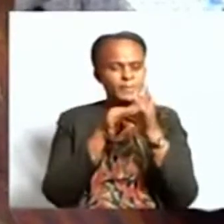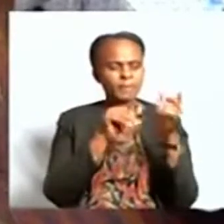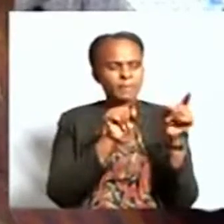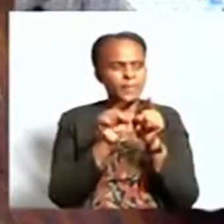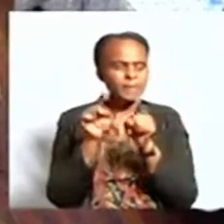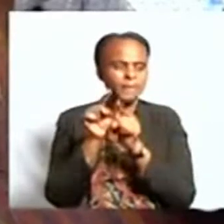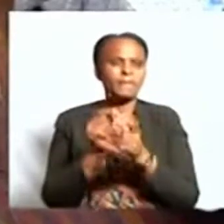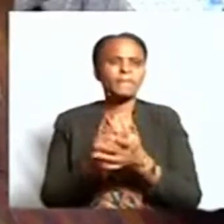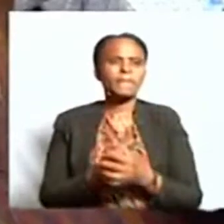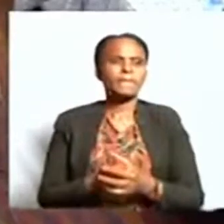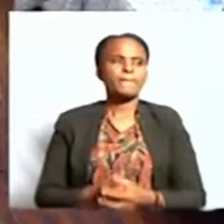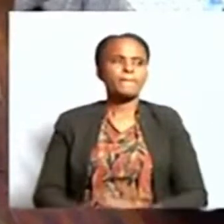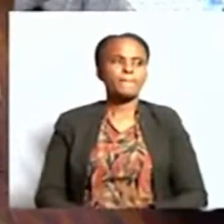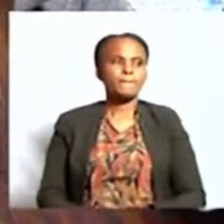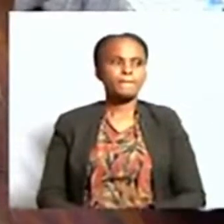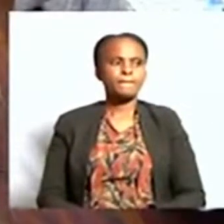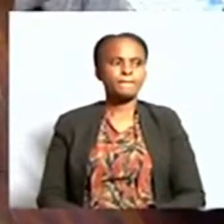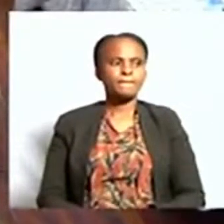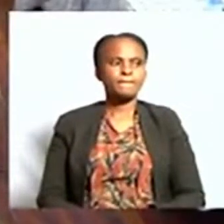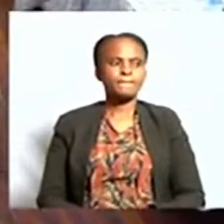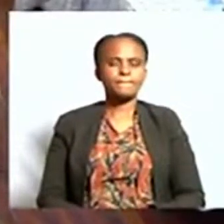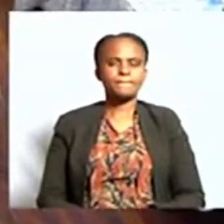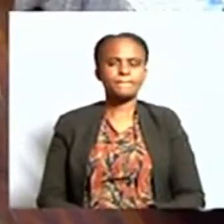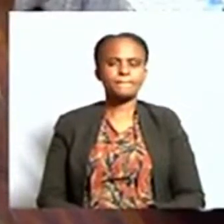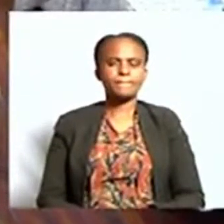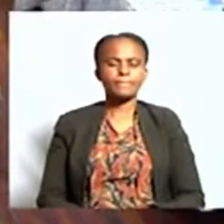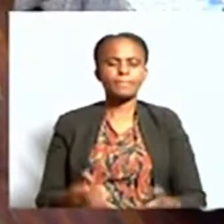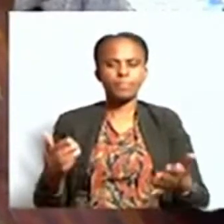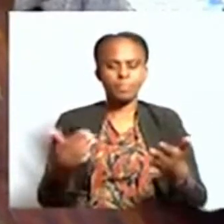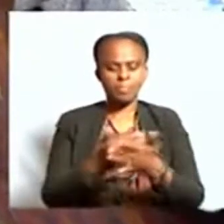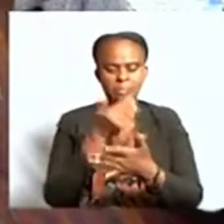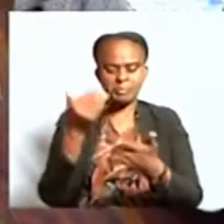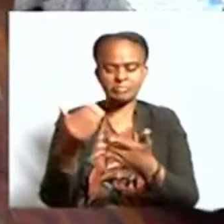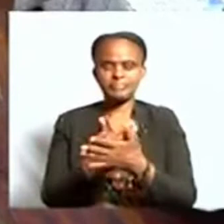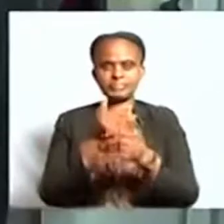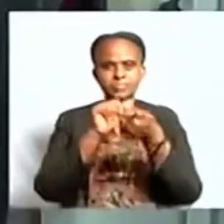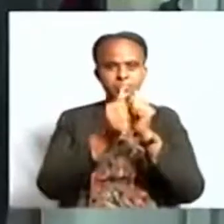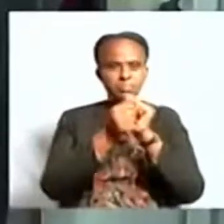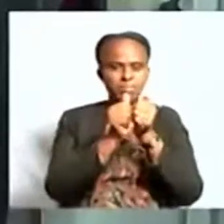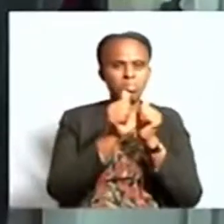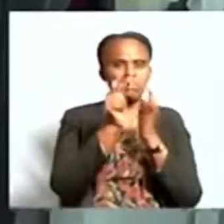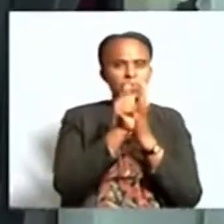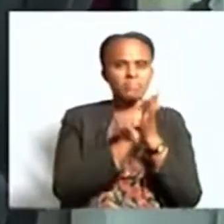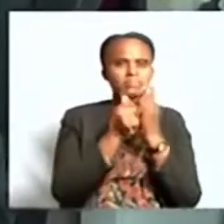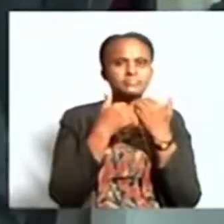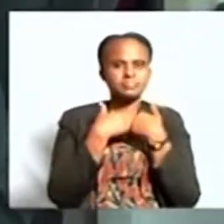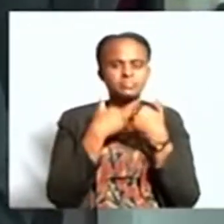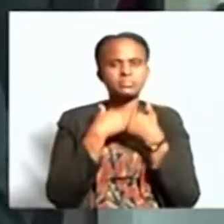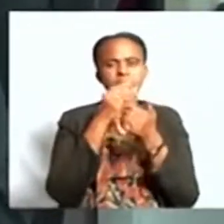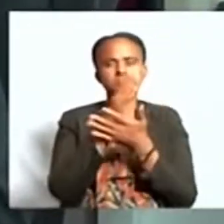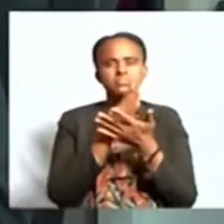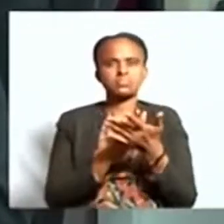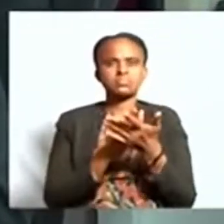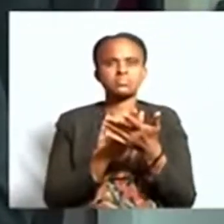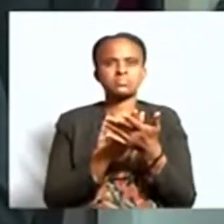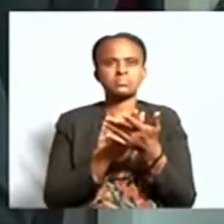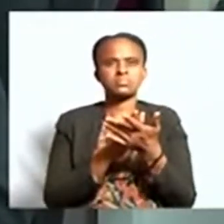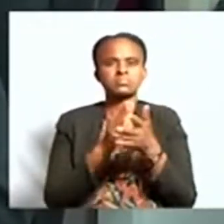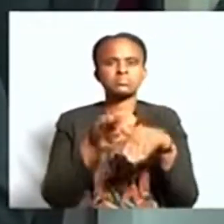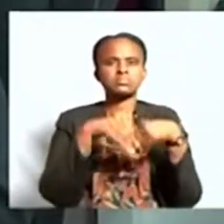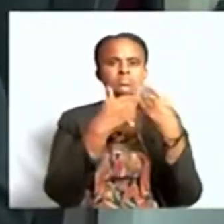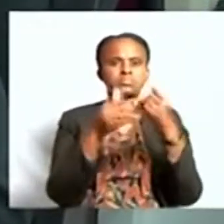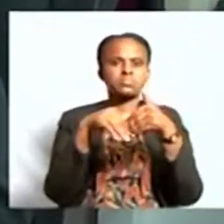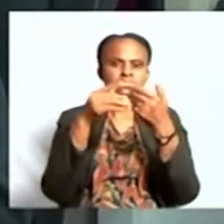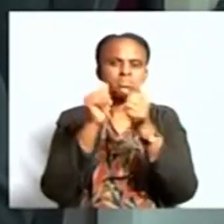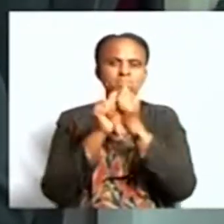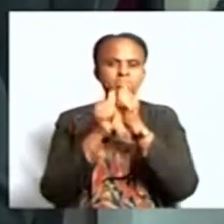also due to the new Amendment Act, there are some provisions that will